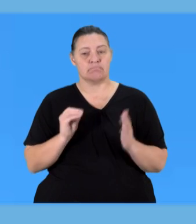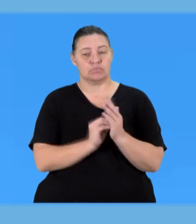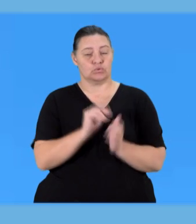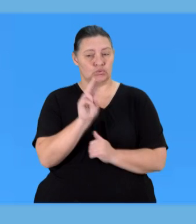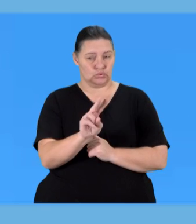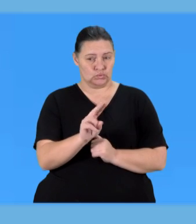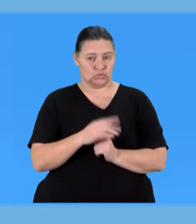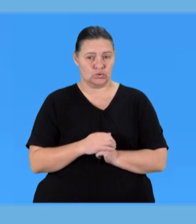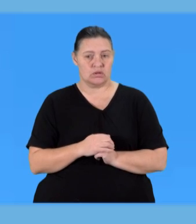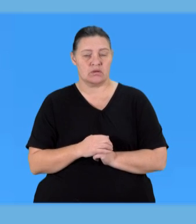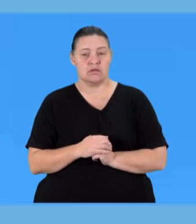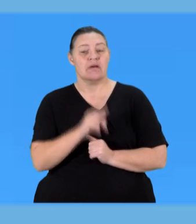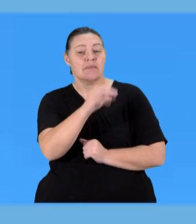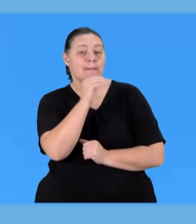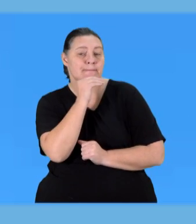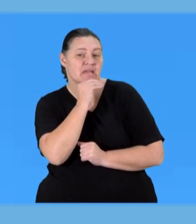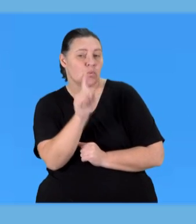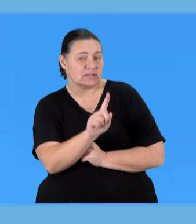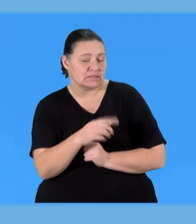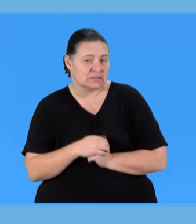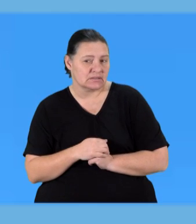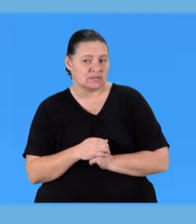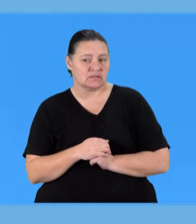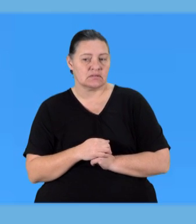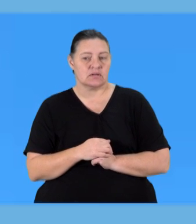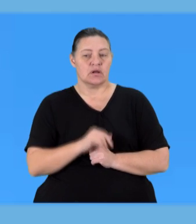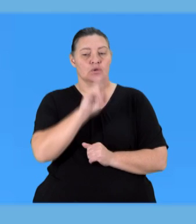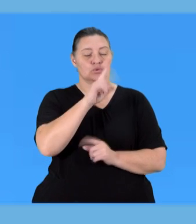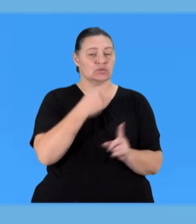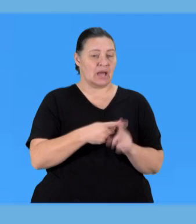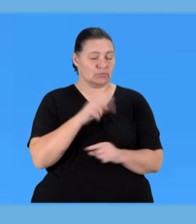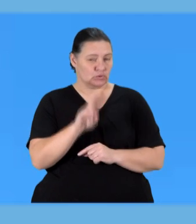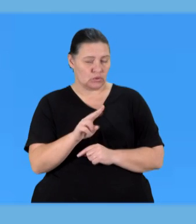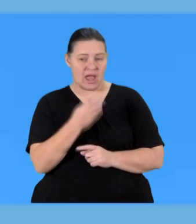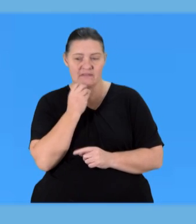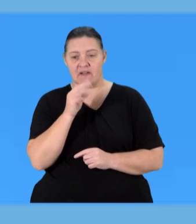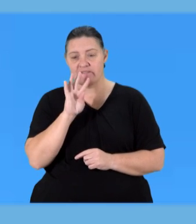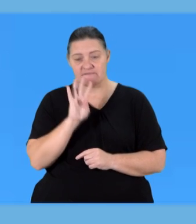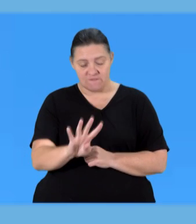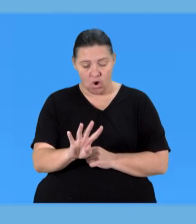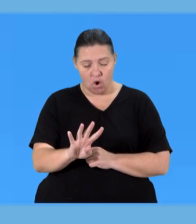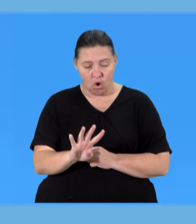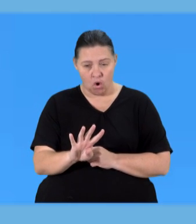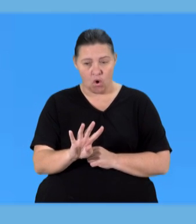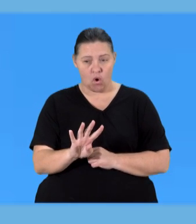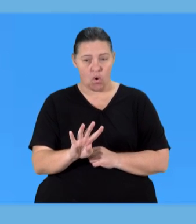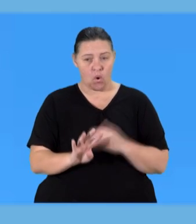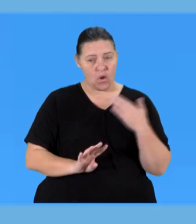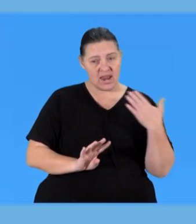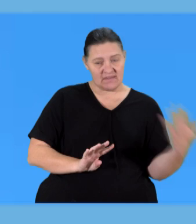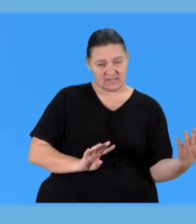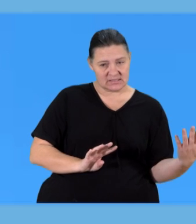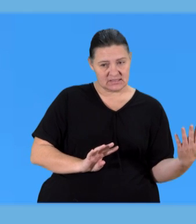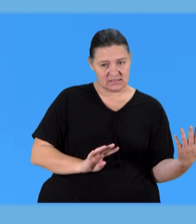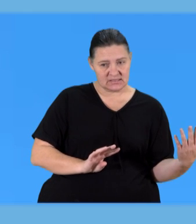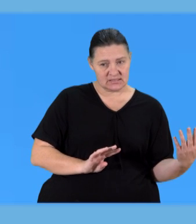put in a 2 here, that would mean I have 2 times 2, so that would mean I would have 4 hydrogens on the left-hand side. And